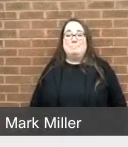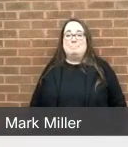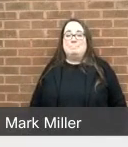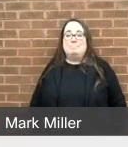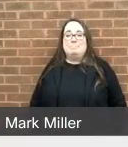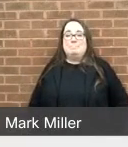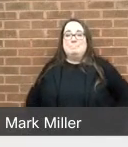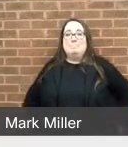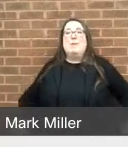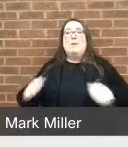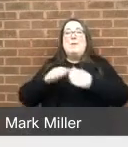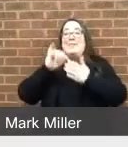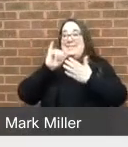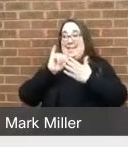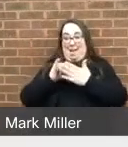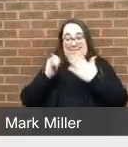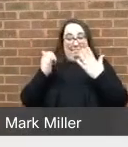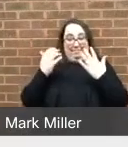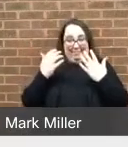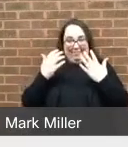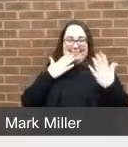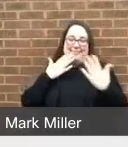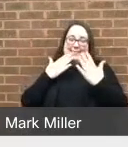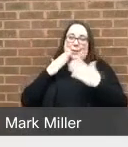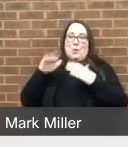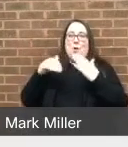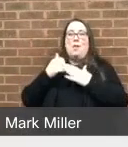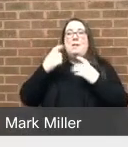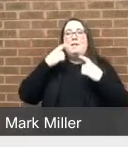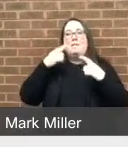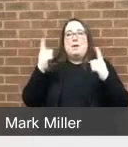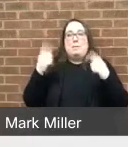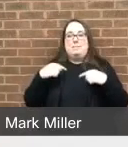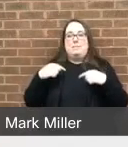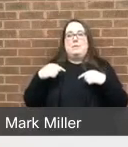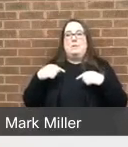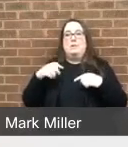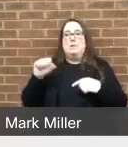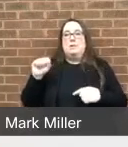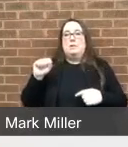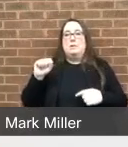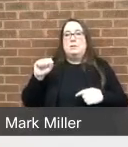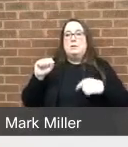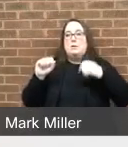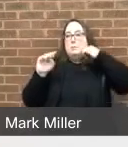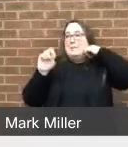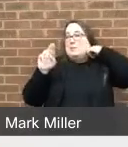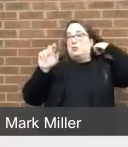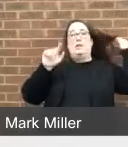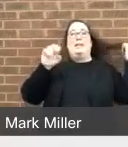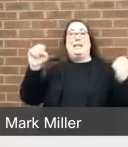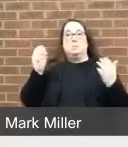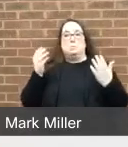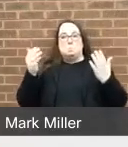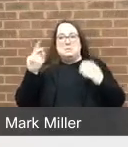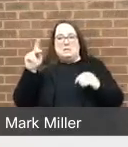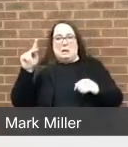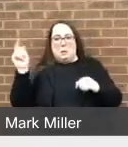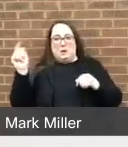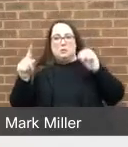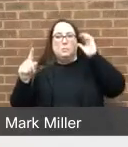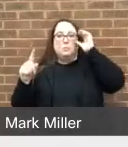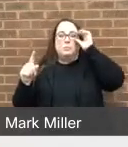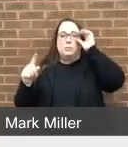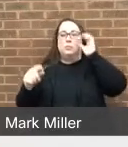So with that said, we want to thank you Oh, all. I have one more question. Oh, I'm sorry, Mr. Lee, go ahead. Okay, I want